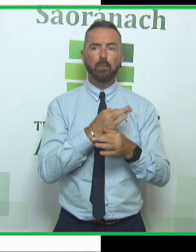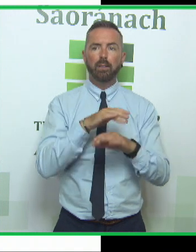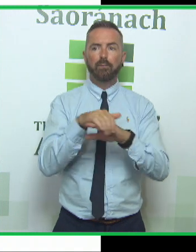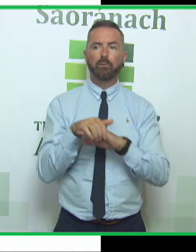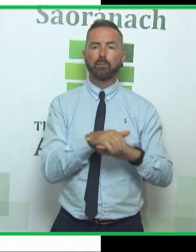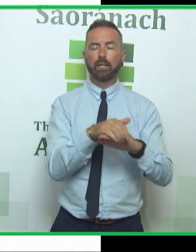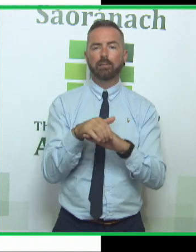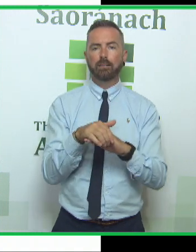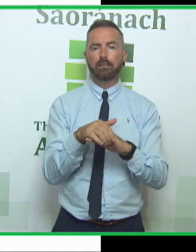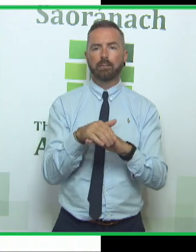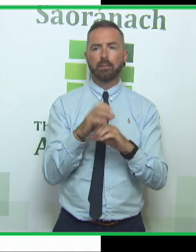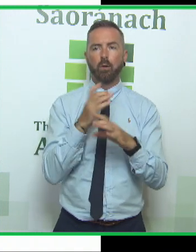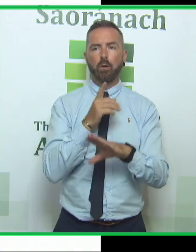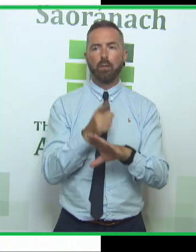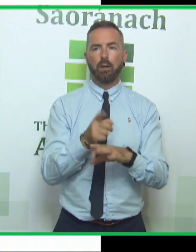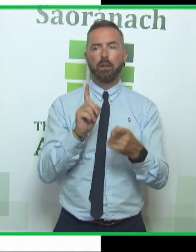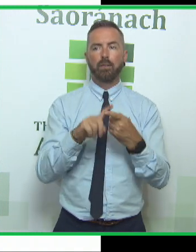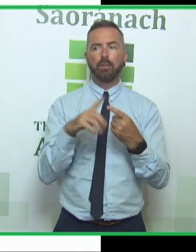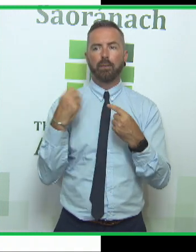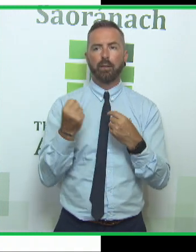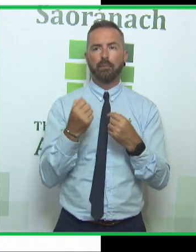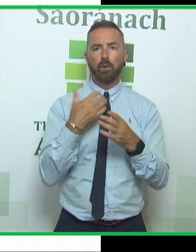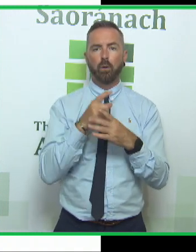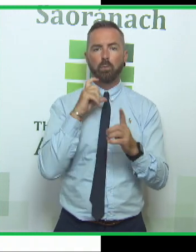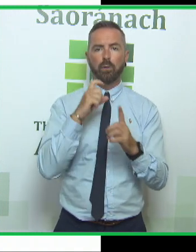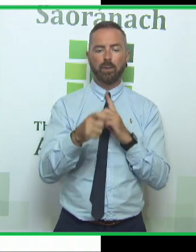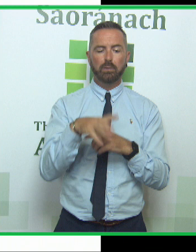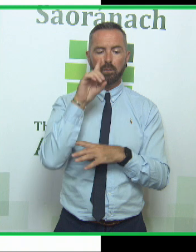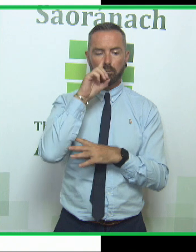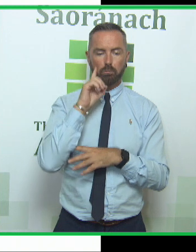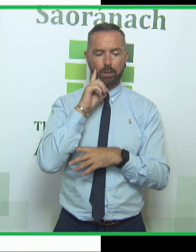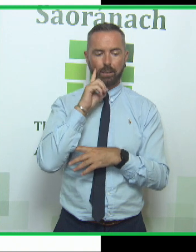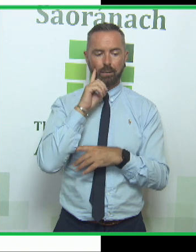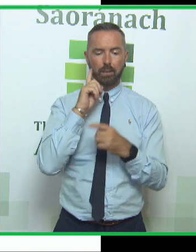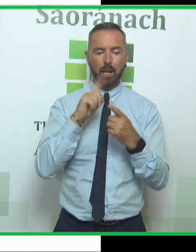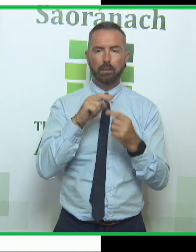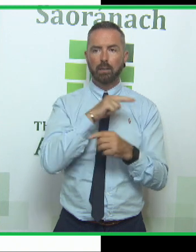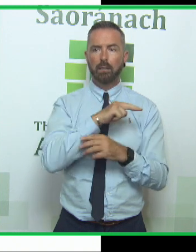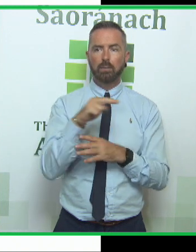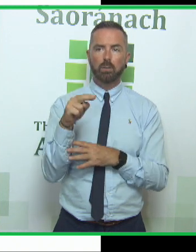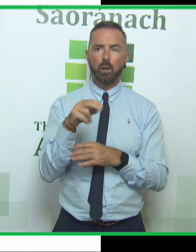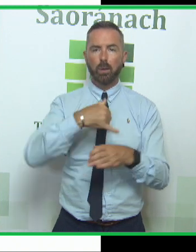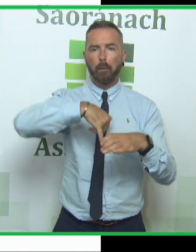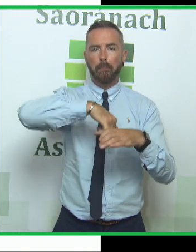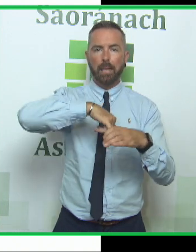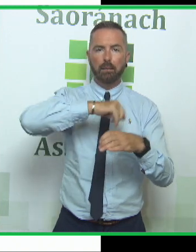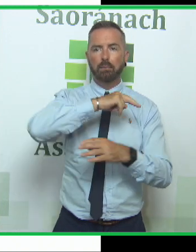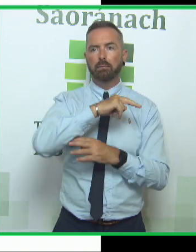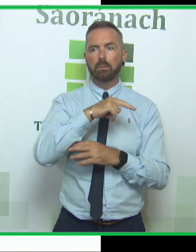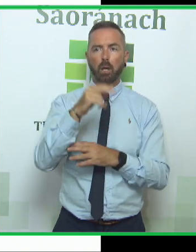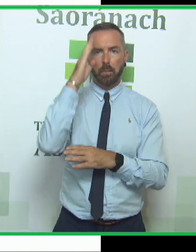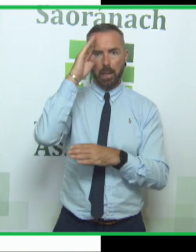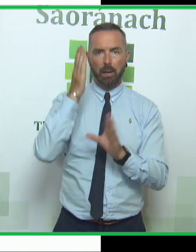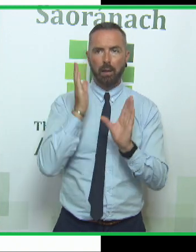friends. And then you have all the kind of professional ones in green, and then you have the non-kind of medical, non-mental